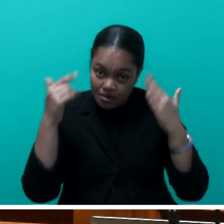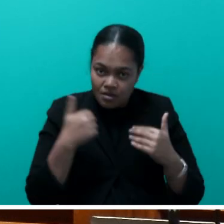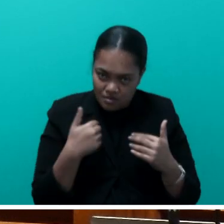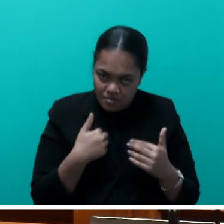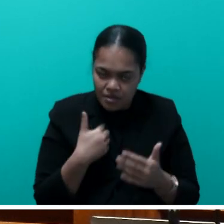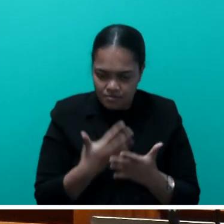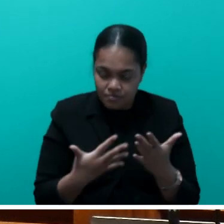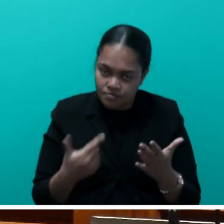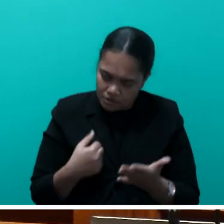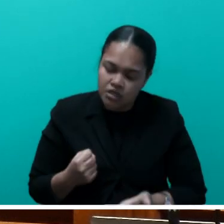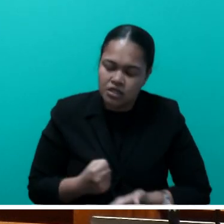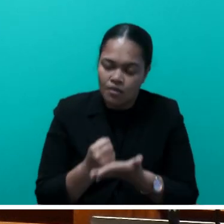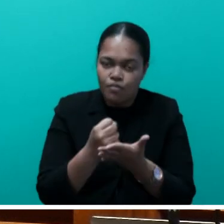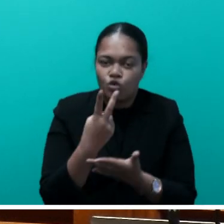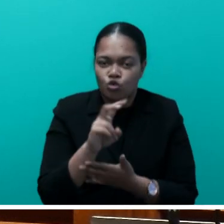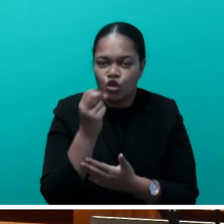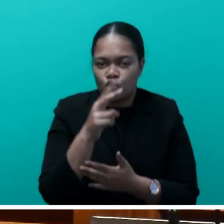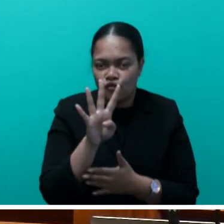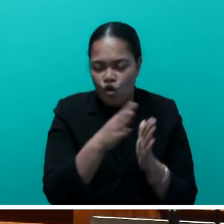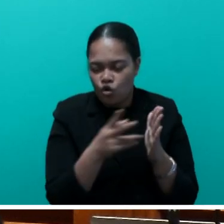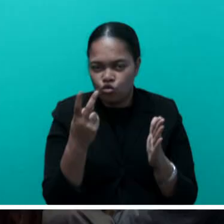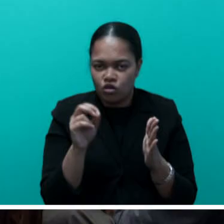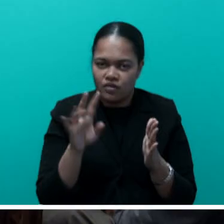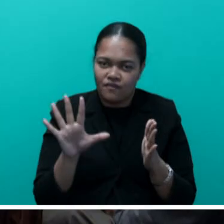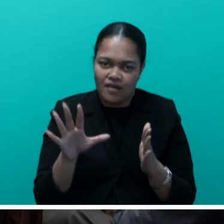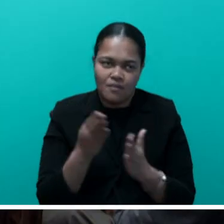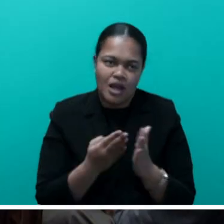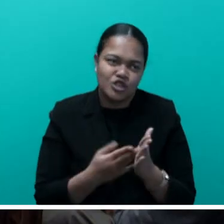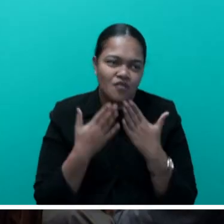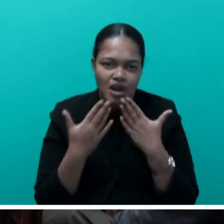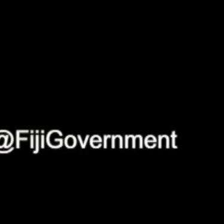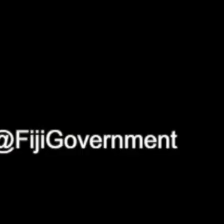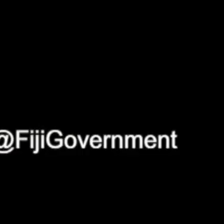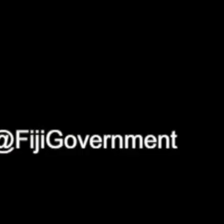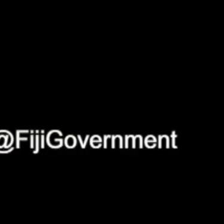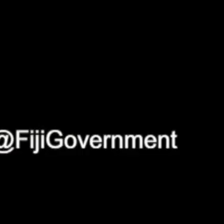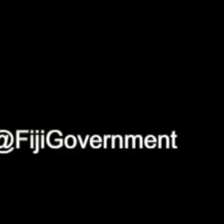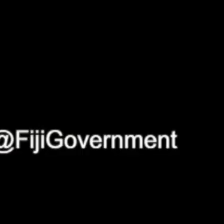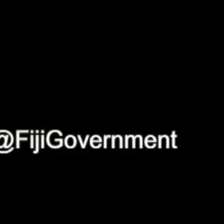support for the 2024-2025 budget. Nasa wali. Thank you very much.